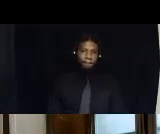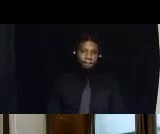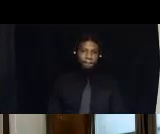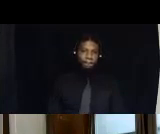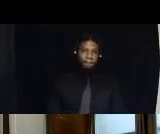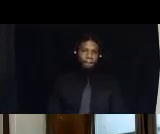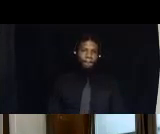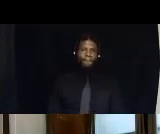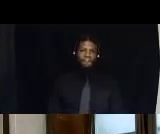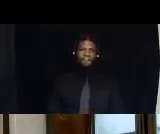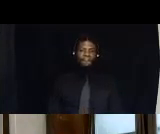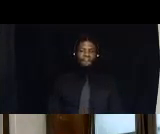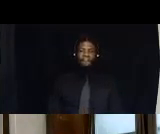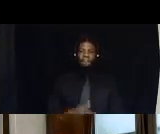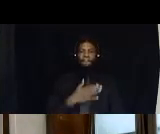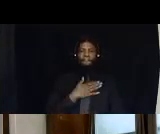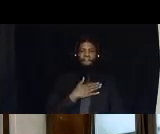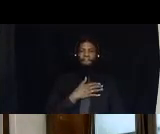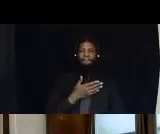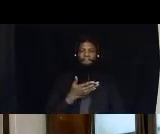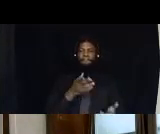kind of like the idea of Khalil's